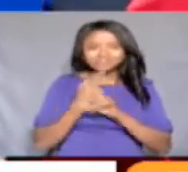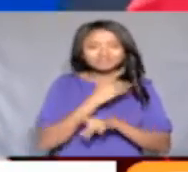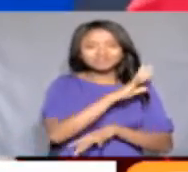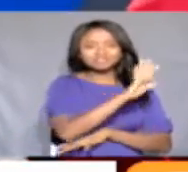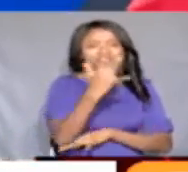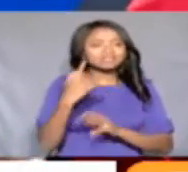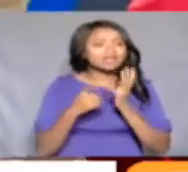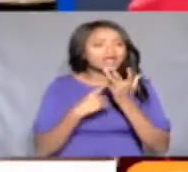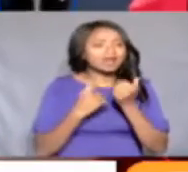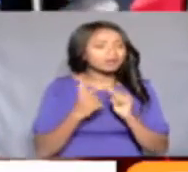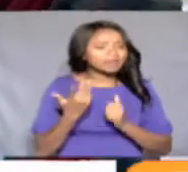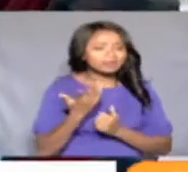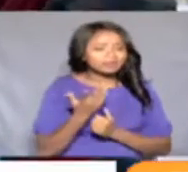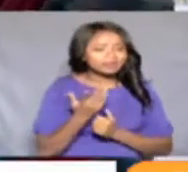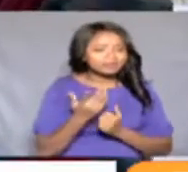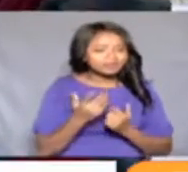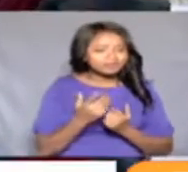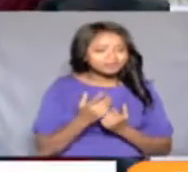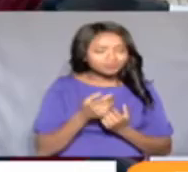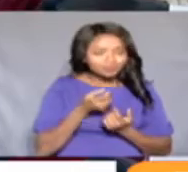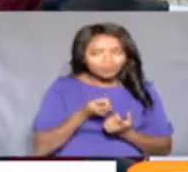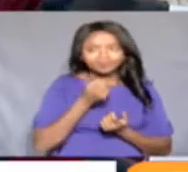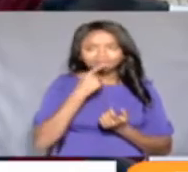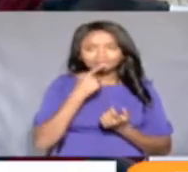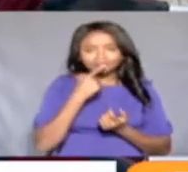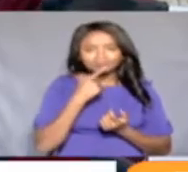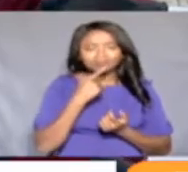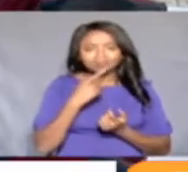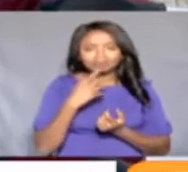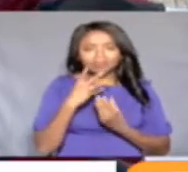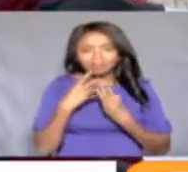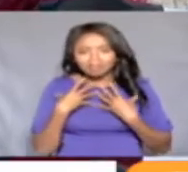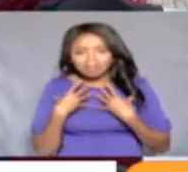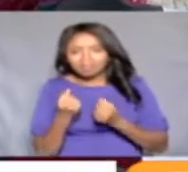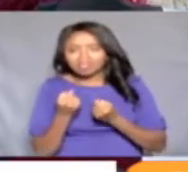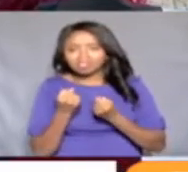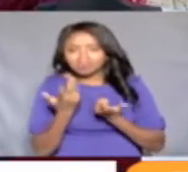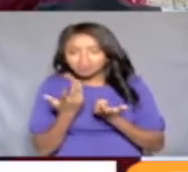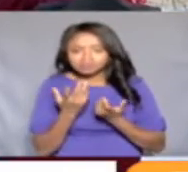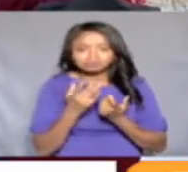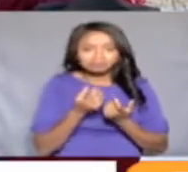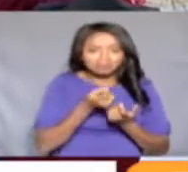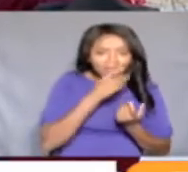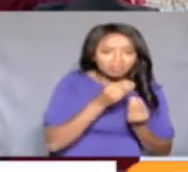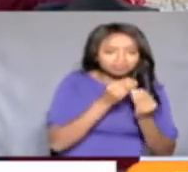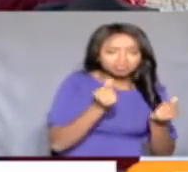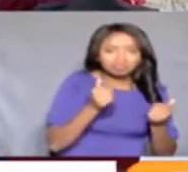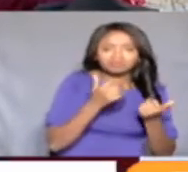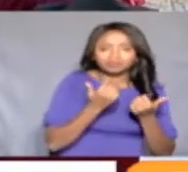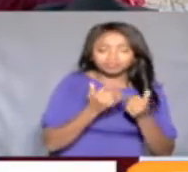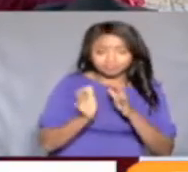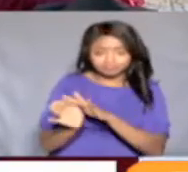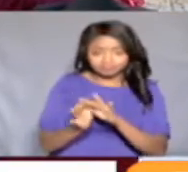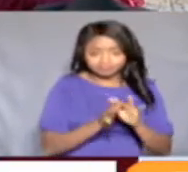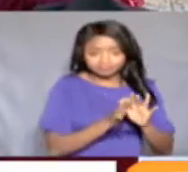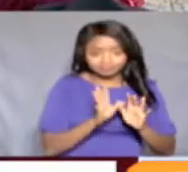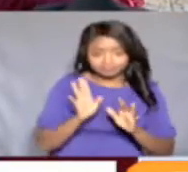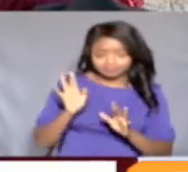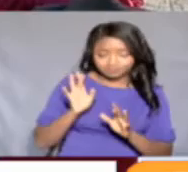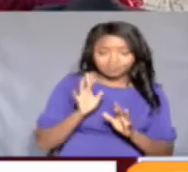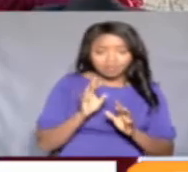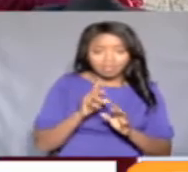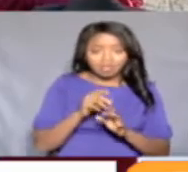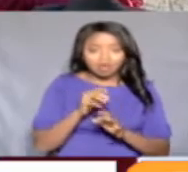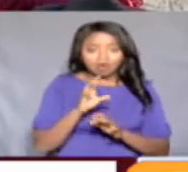nini? Na asante sana. Swali lingine hapa. My name is Walter Opio from Masai Mara University. I have